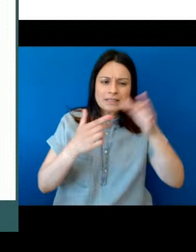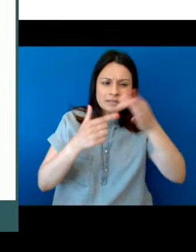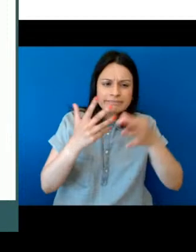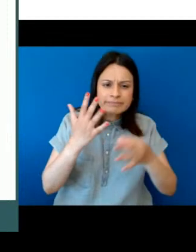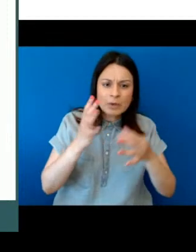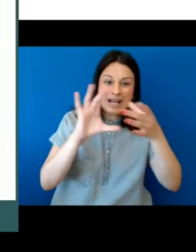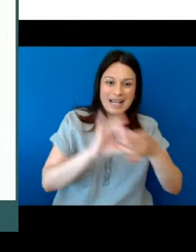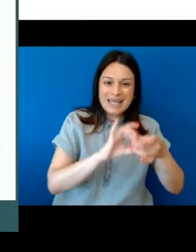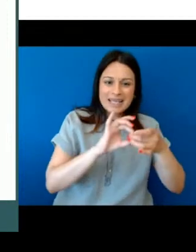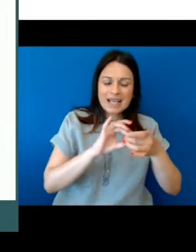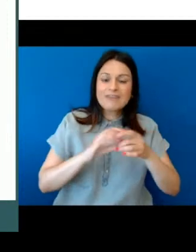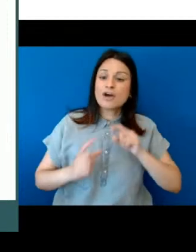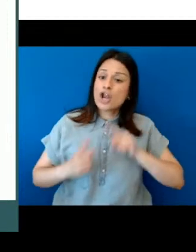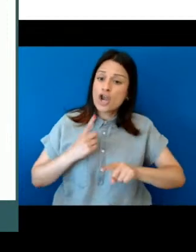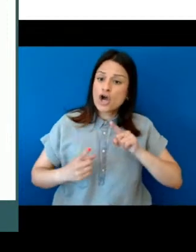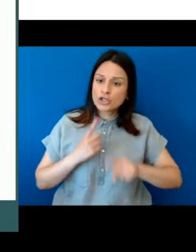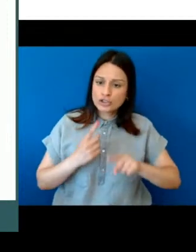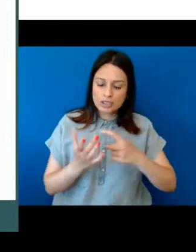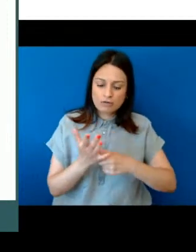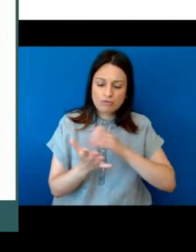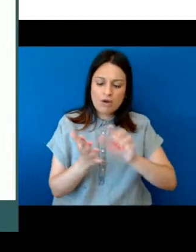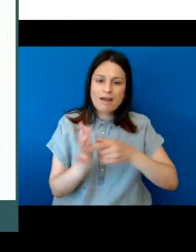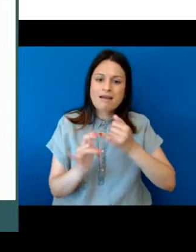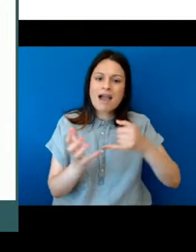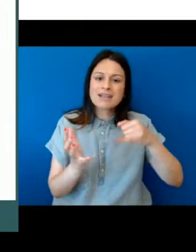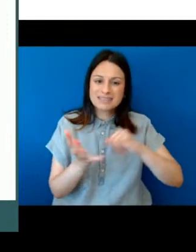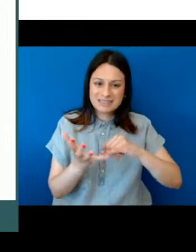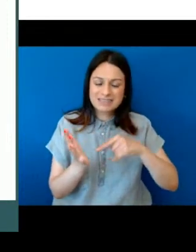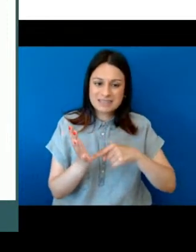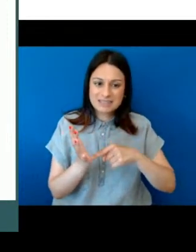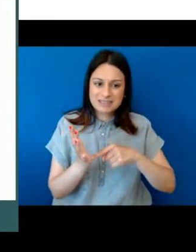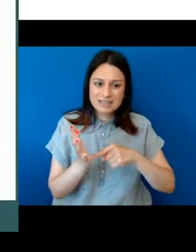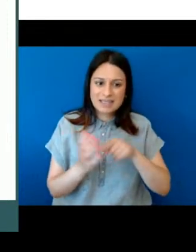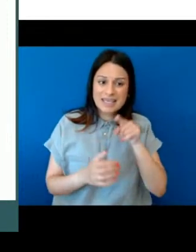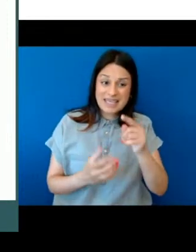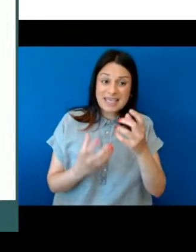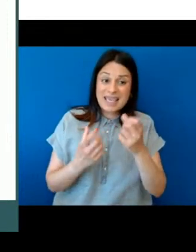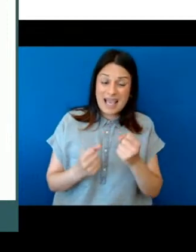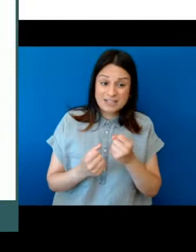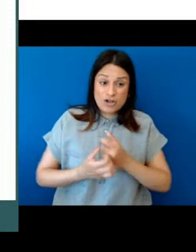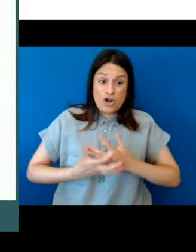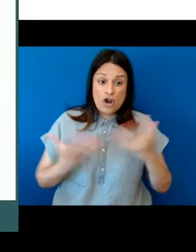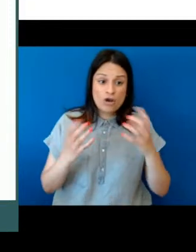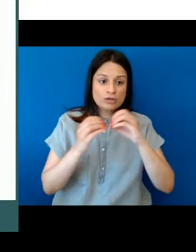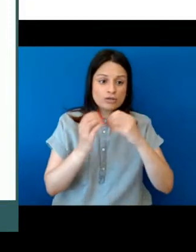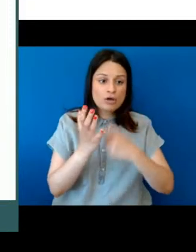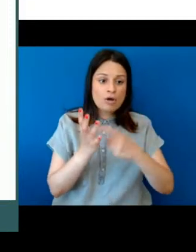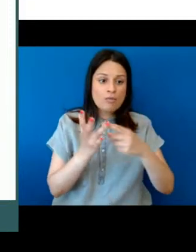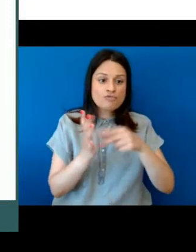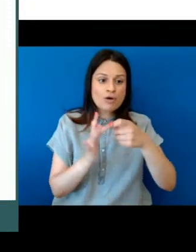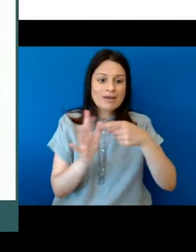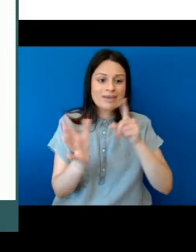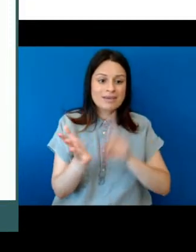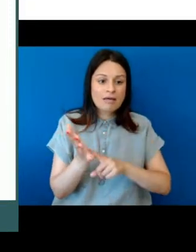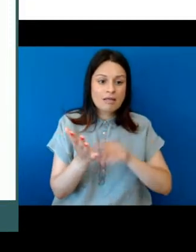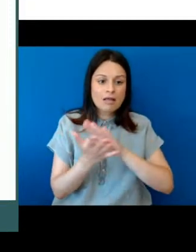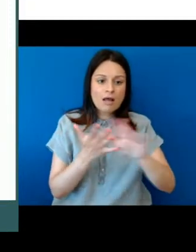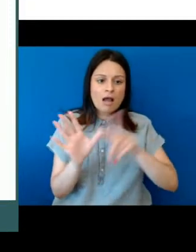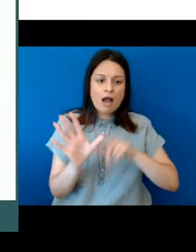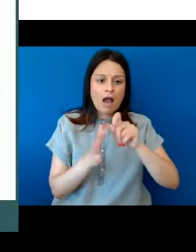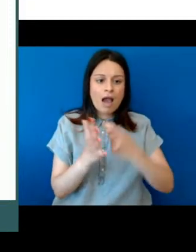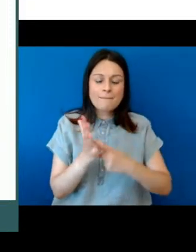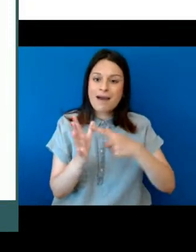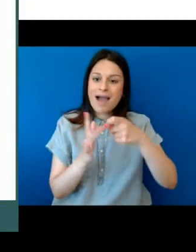rhinitis, and the reason he's got bronchial hyperreactivity is because of the inflammation in his